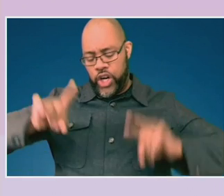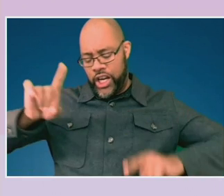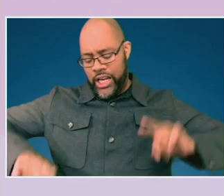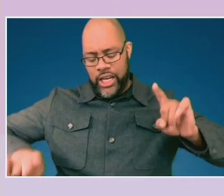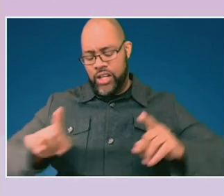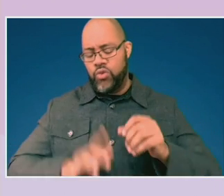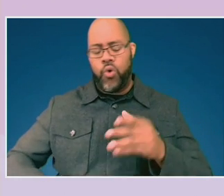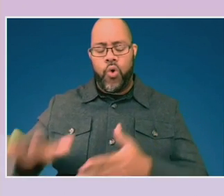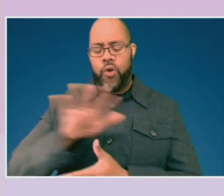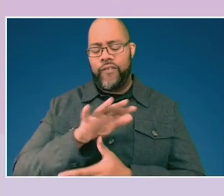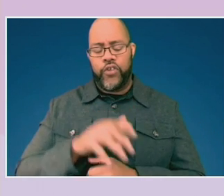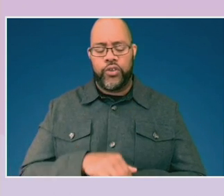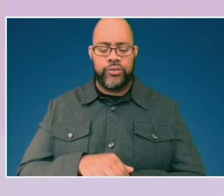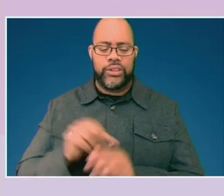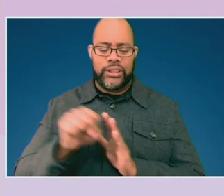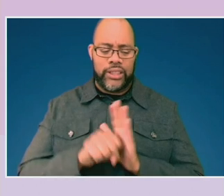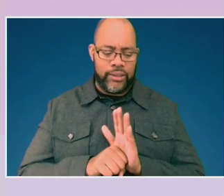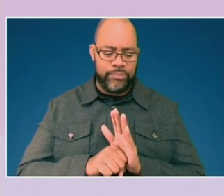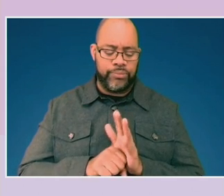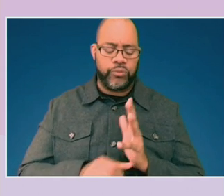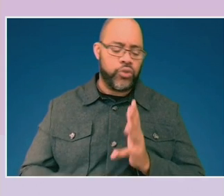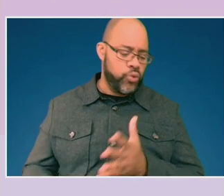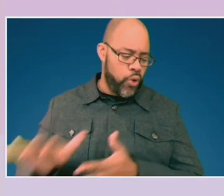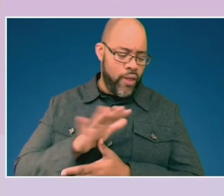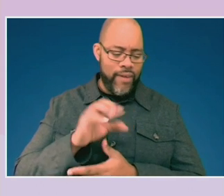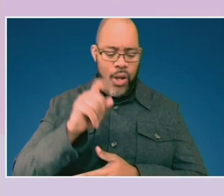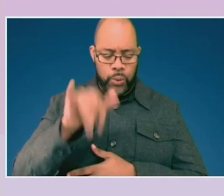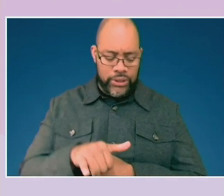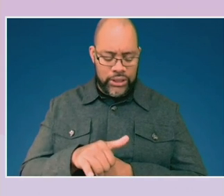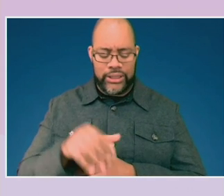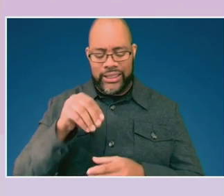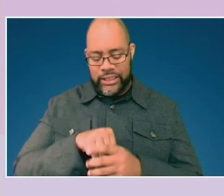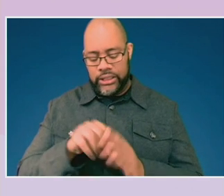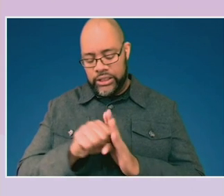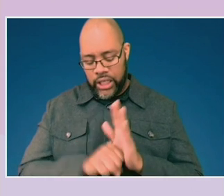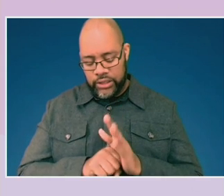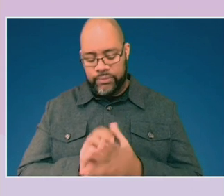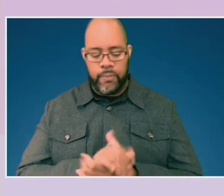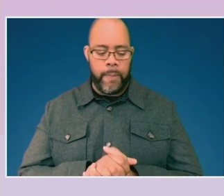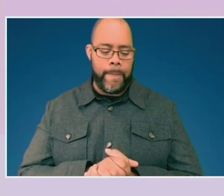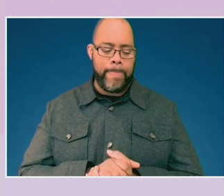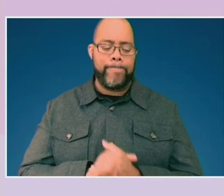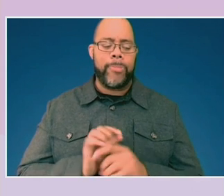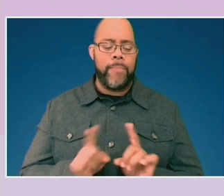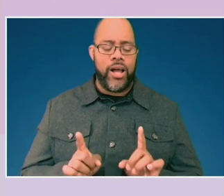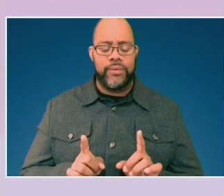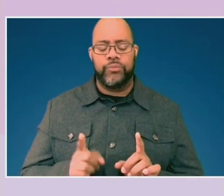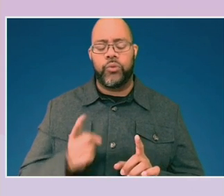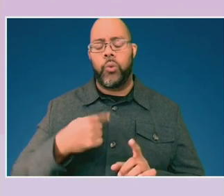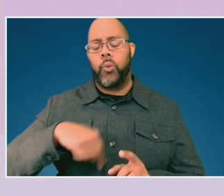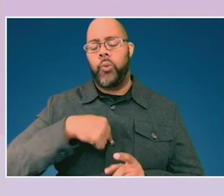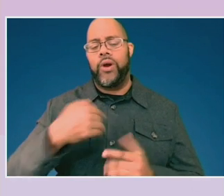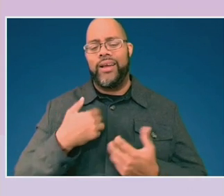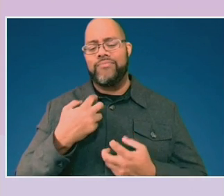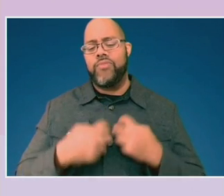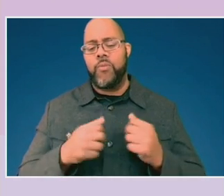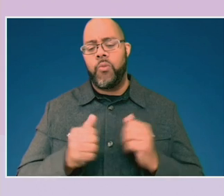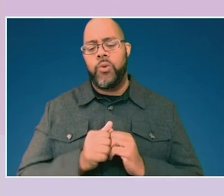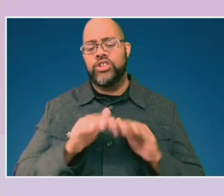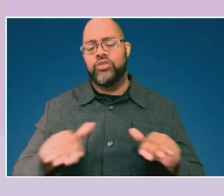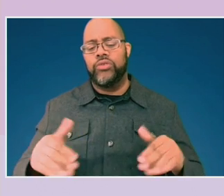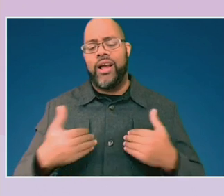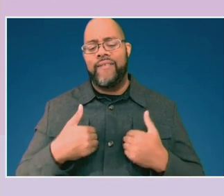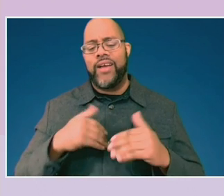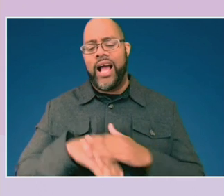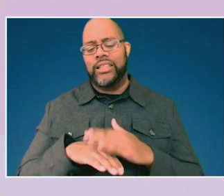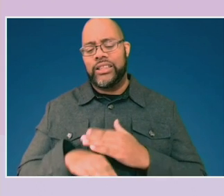across states, across counties, within states. But we had an issue with children having access